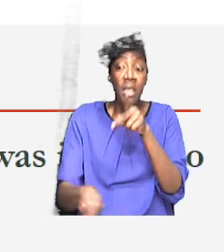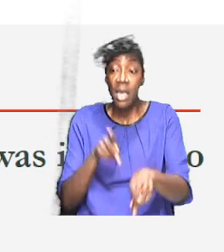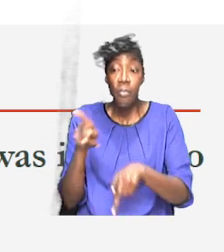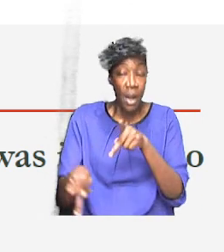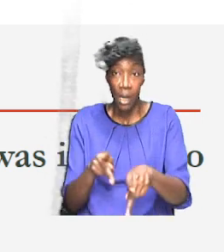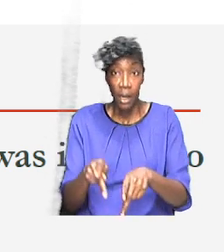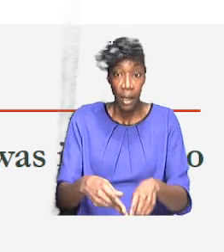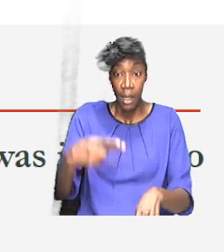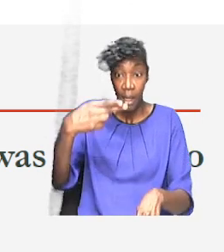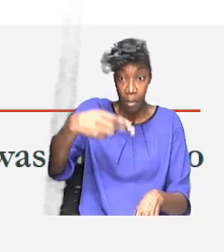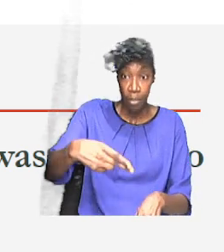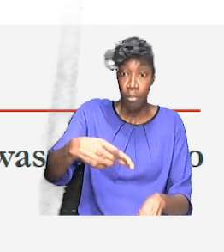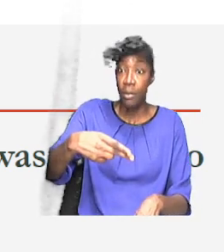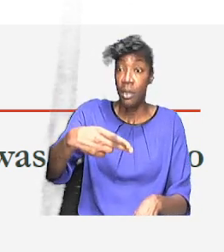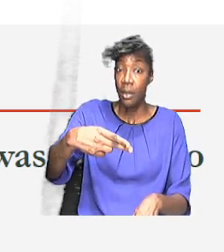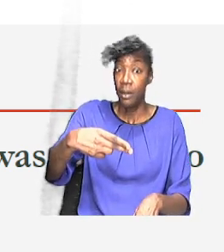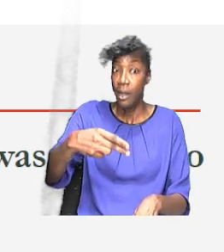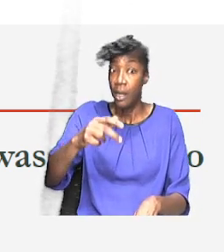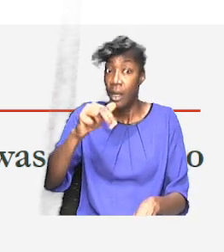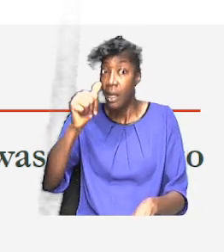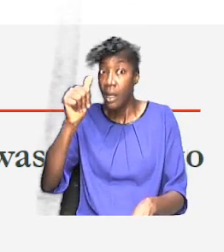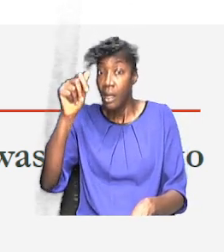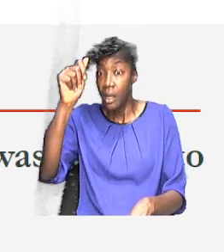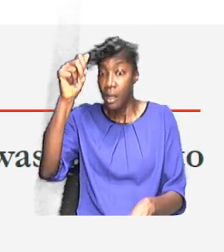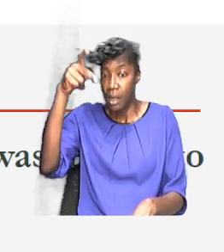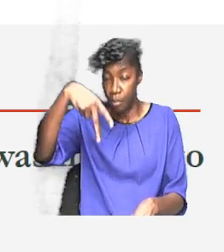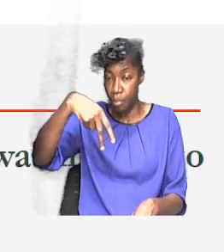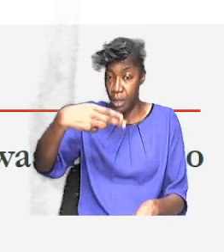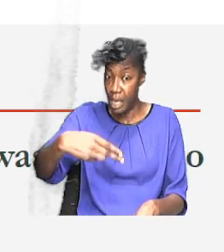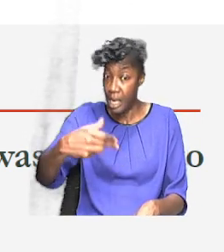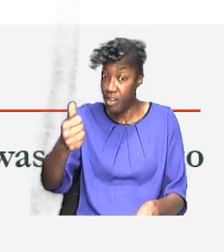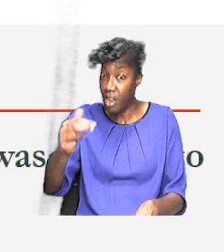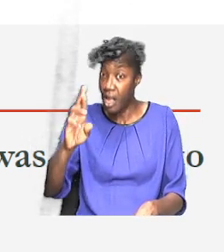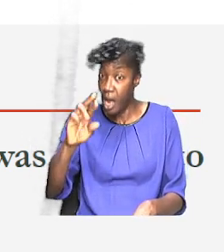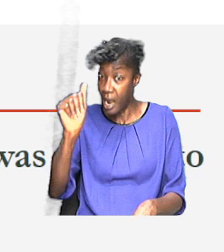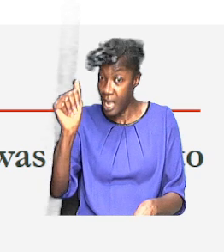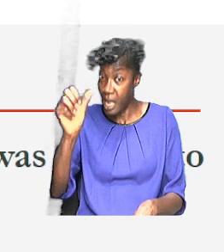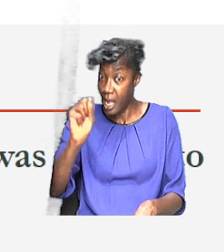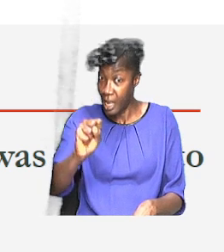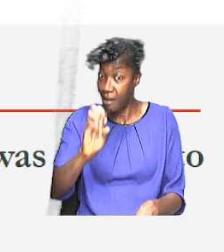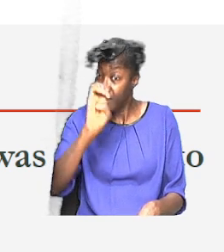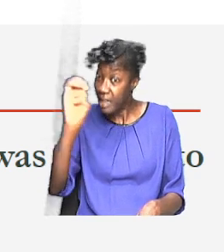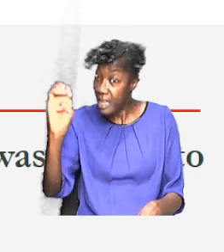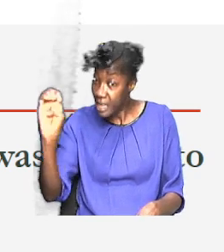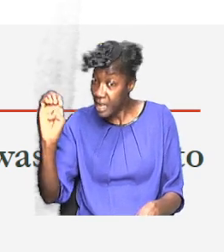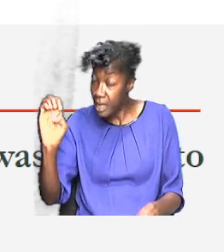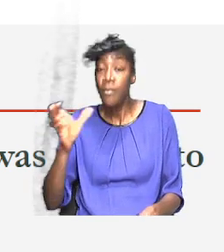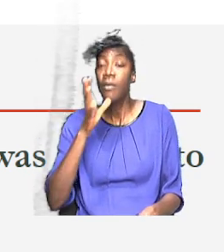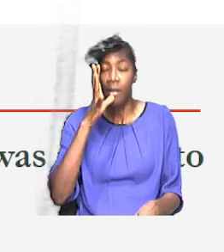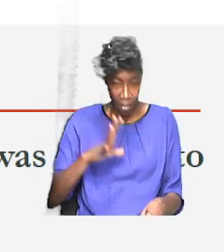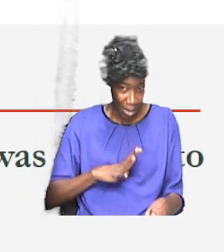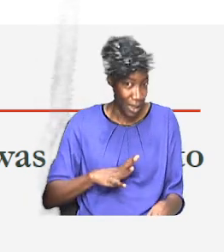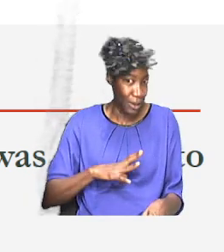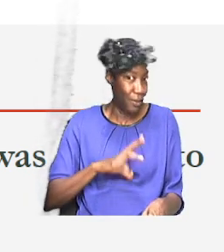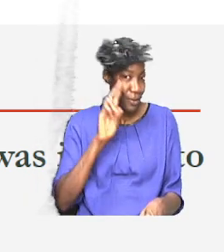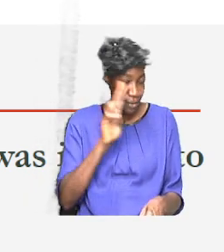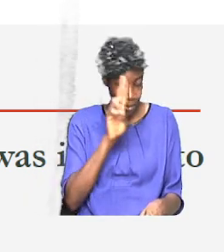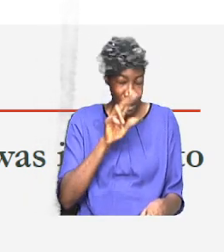Pharisee invited Jesus to his house. And that spoke volume to the fact